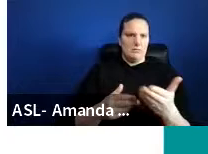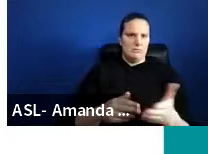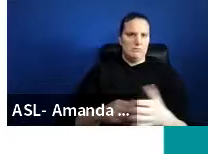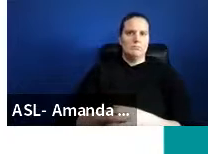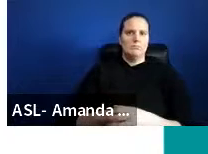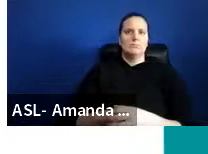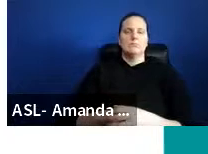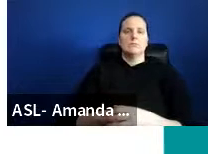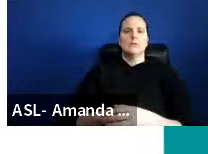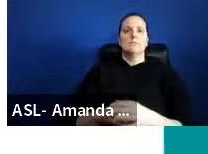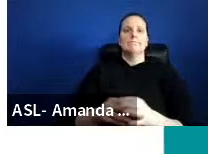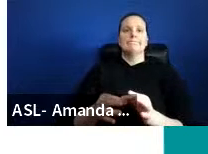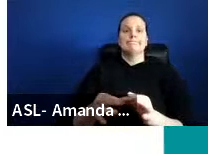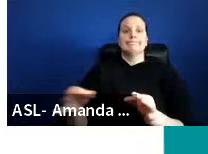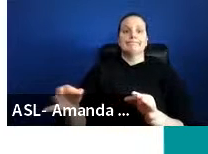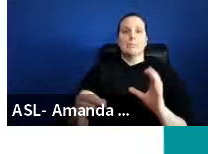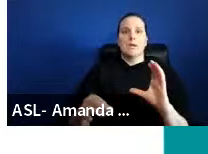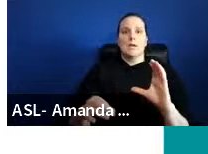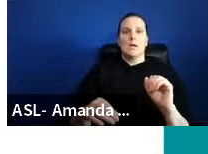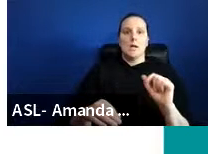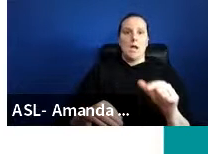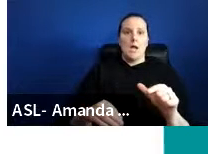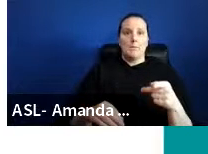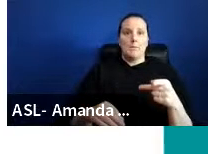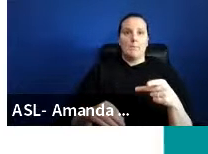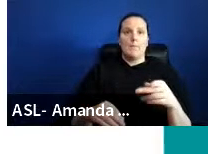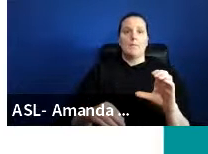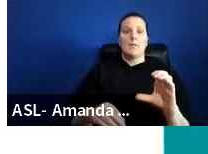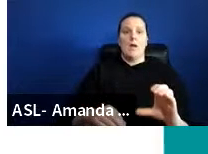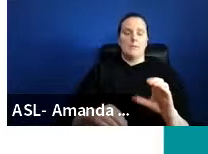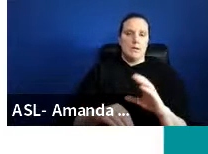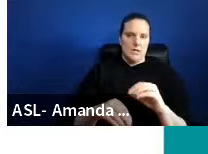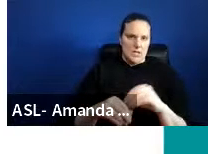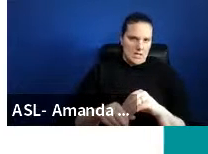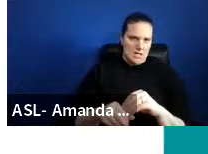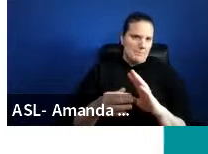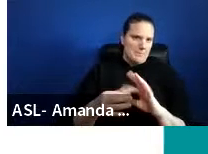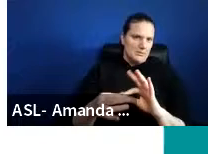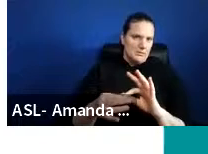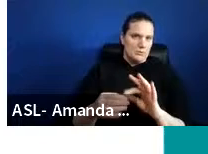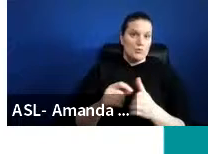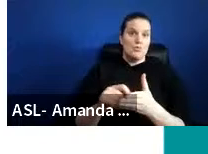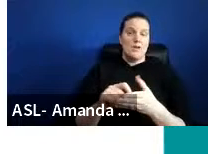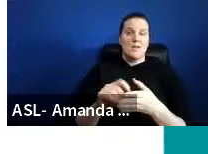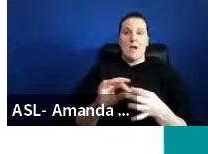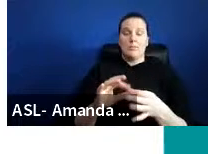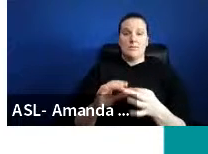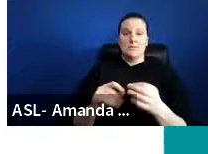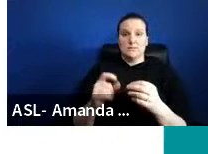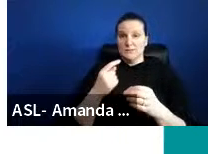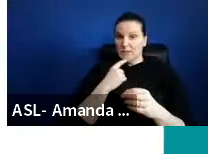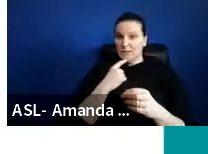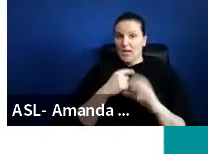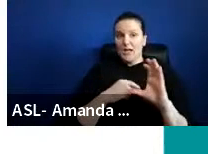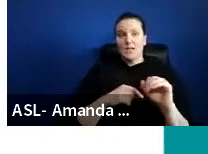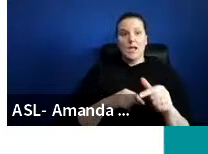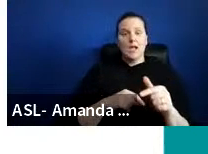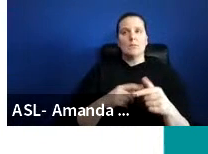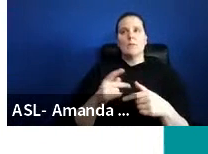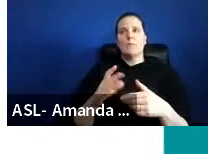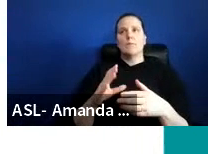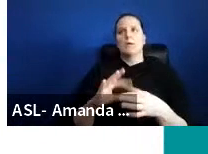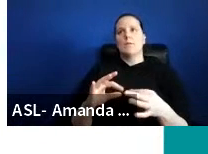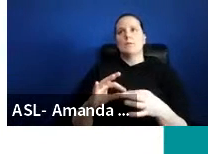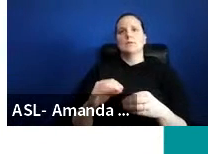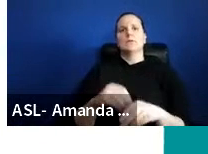1-888-503-6735. Please do state CAG public comment in your message. Written comments need to explicitly say CAG public comment in the